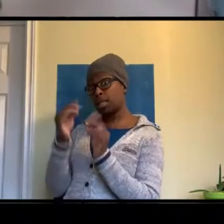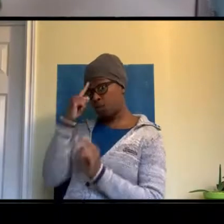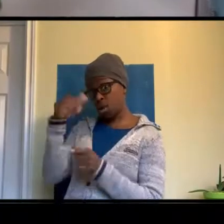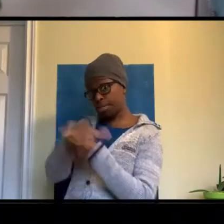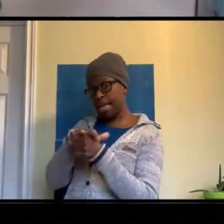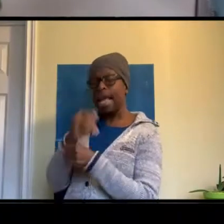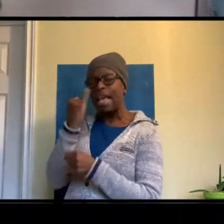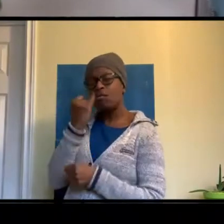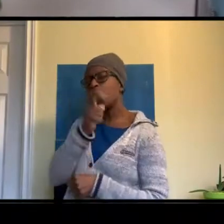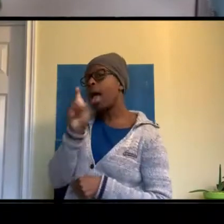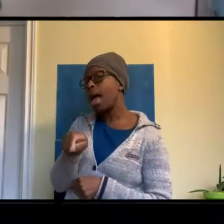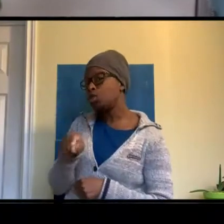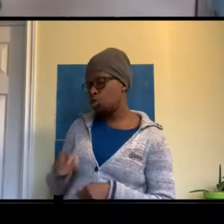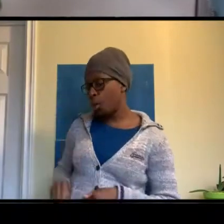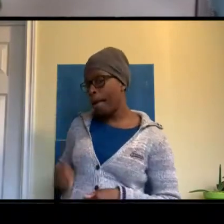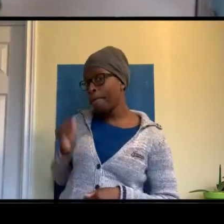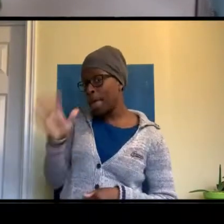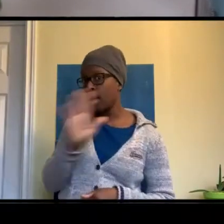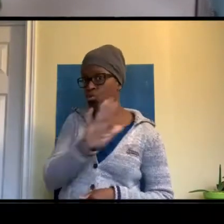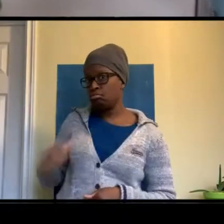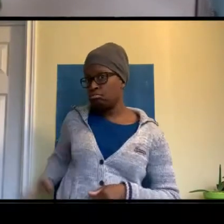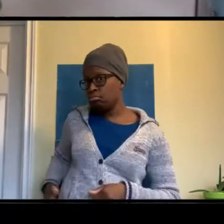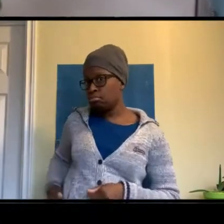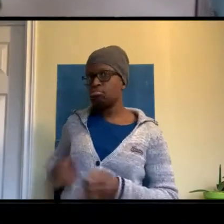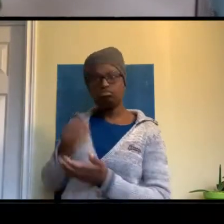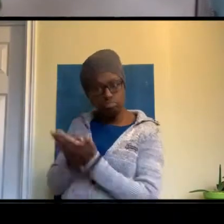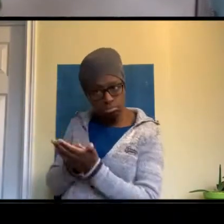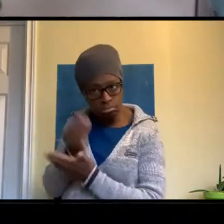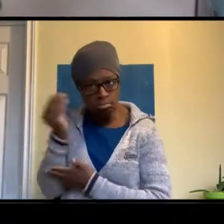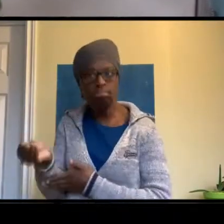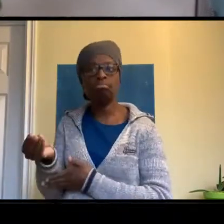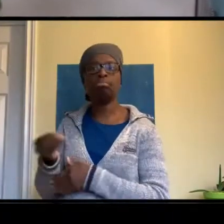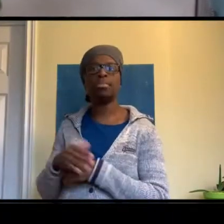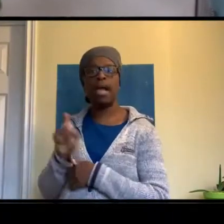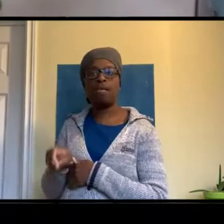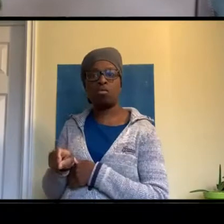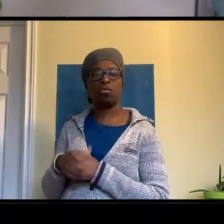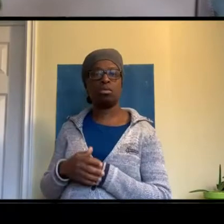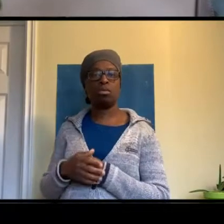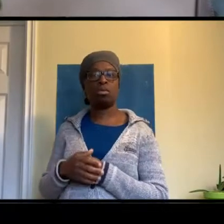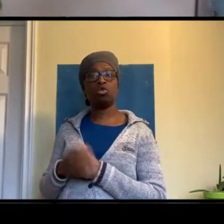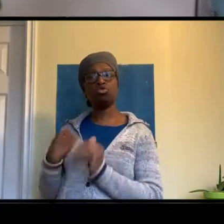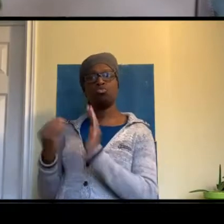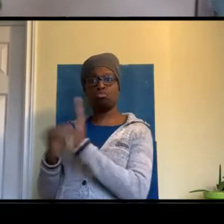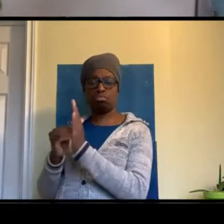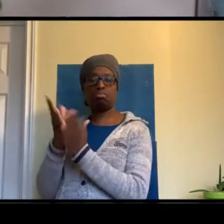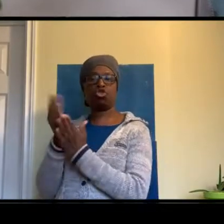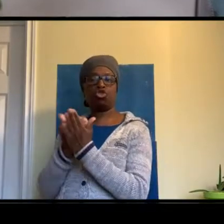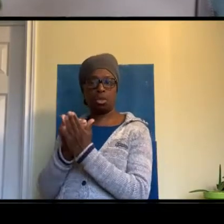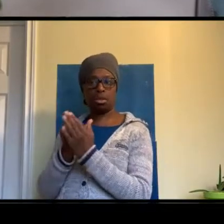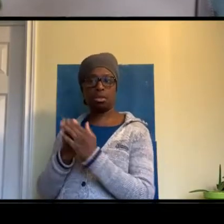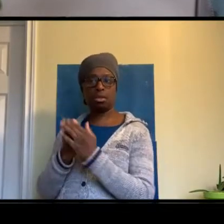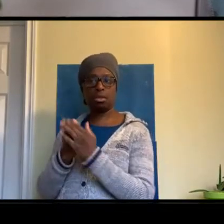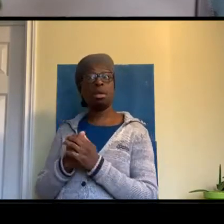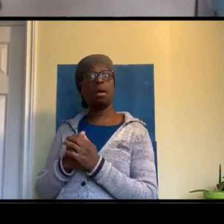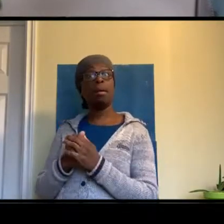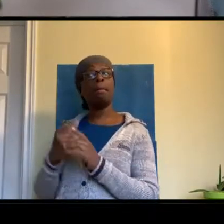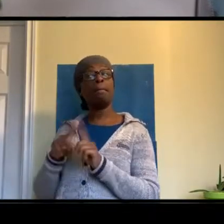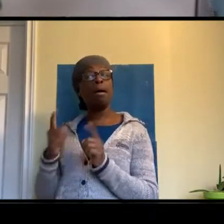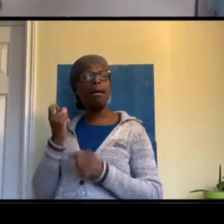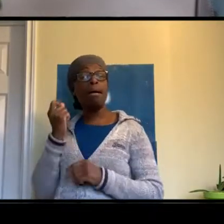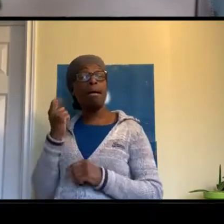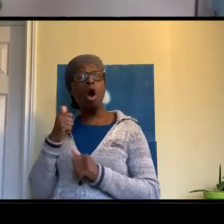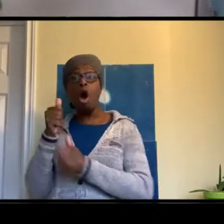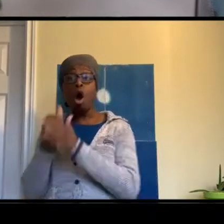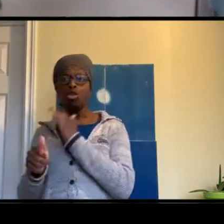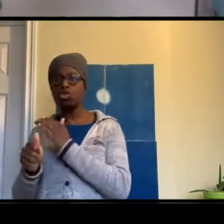this space actually cost if we were to spend money on it? And then in your revenue stream, you would put that exact